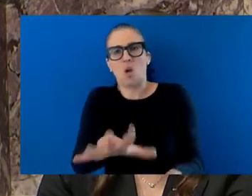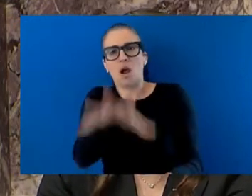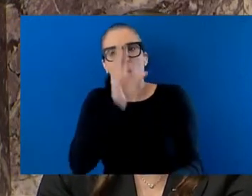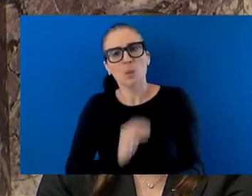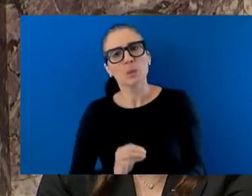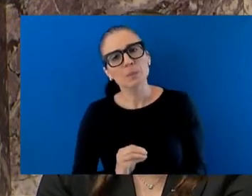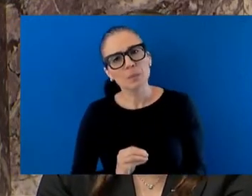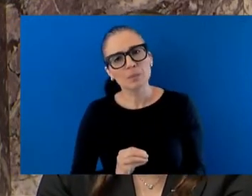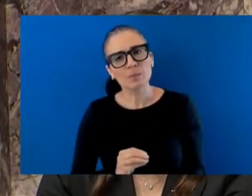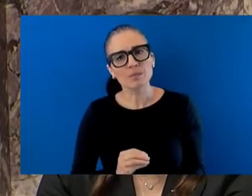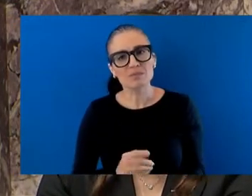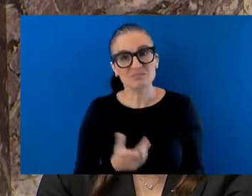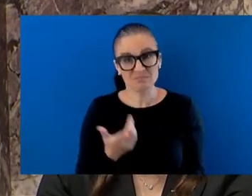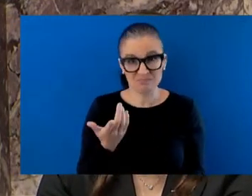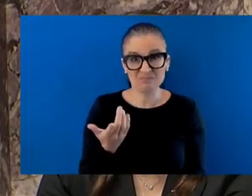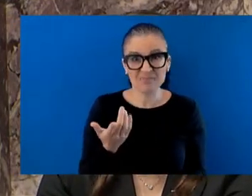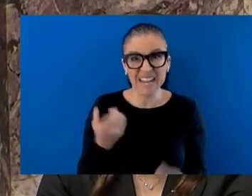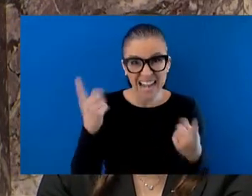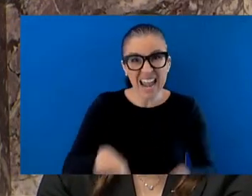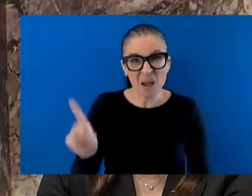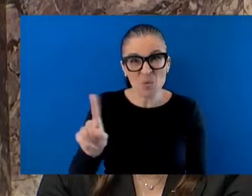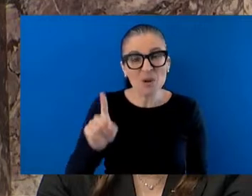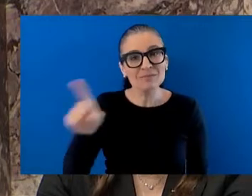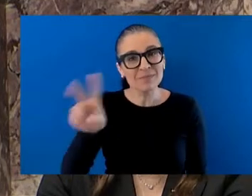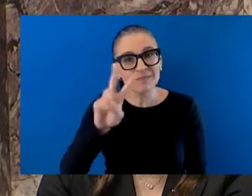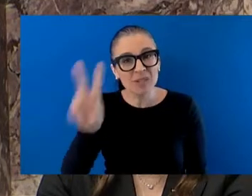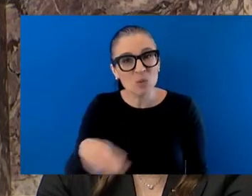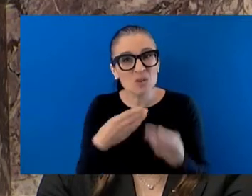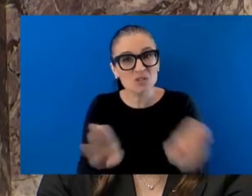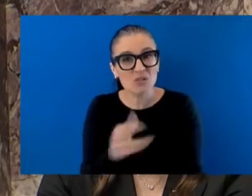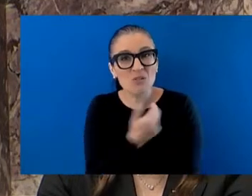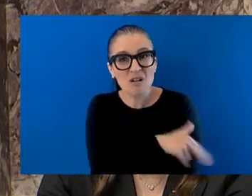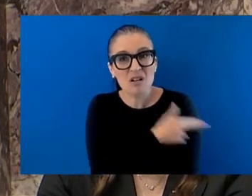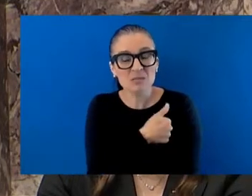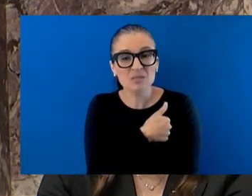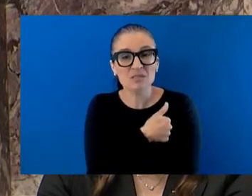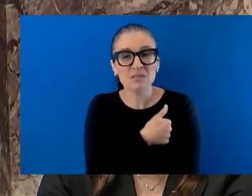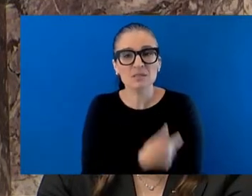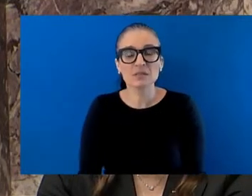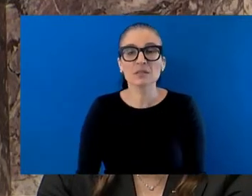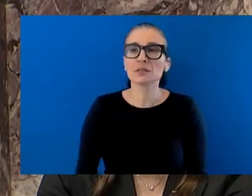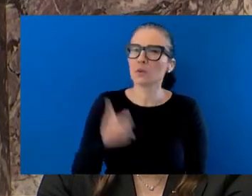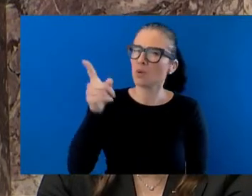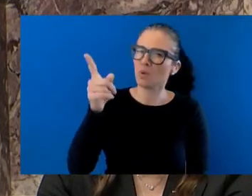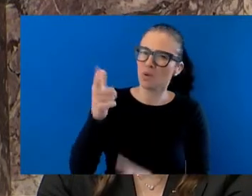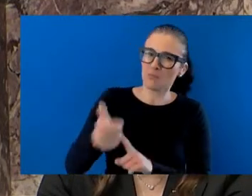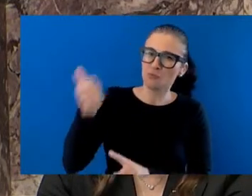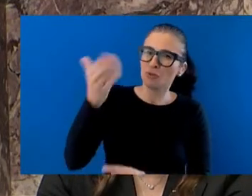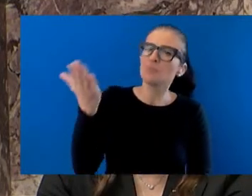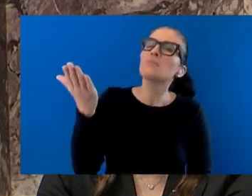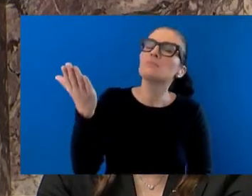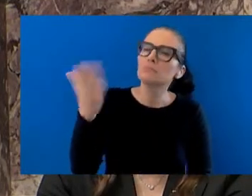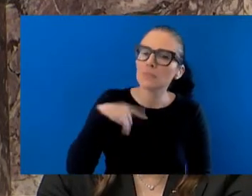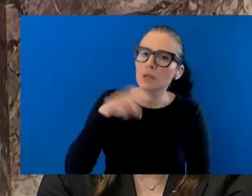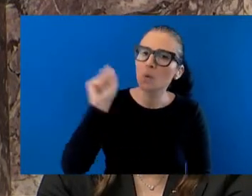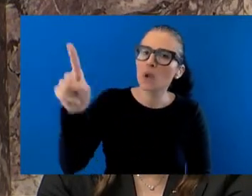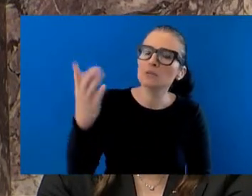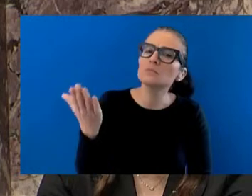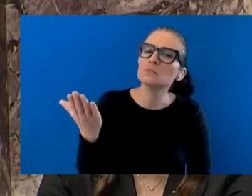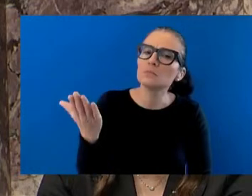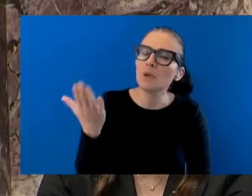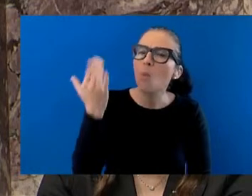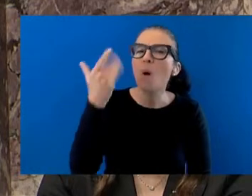Premier prioritizing a policy that facilitates, there's no other way to describe it, facilitates drug